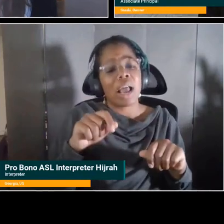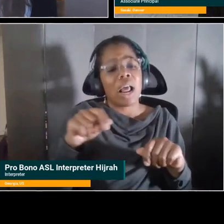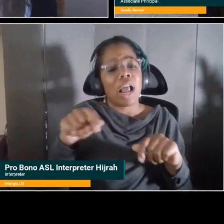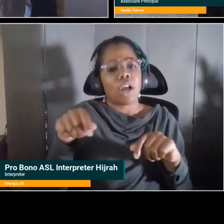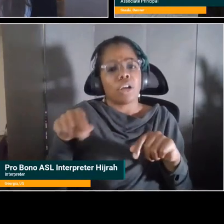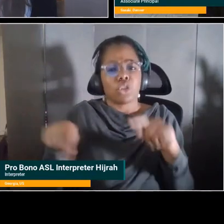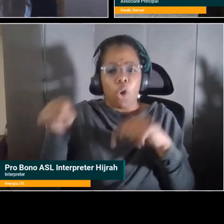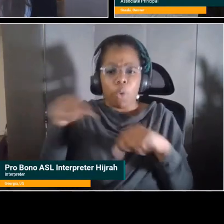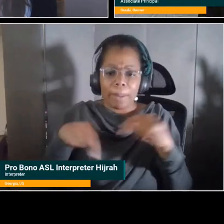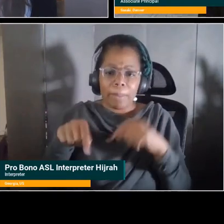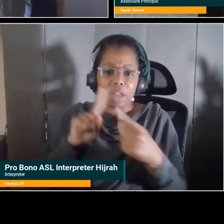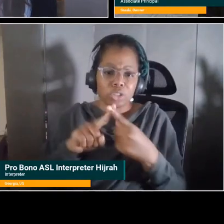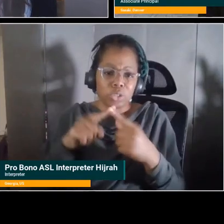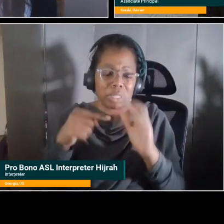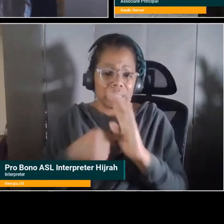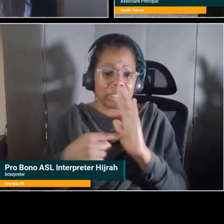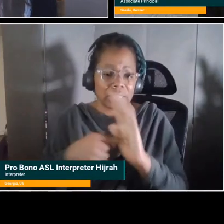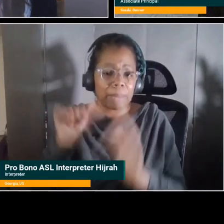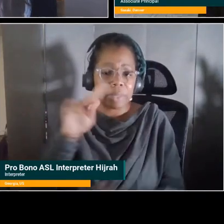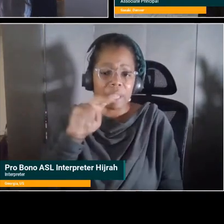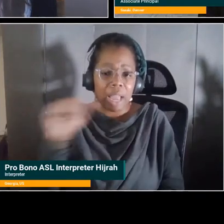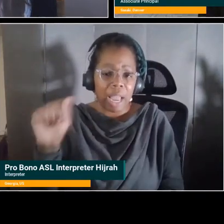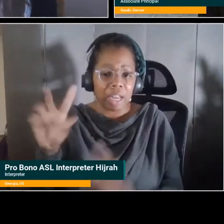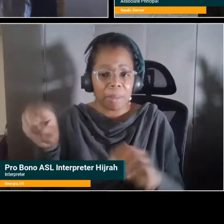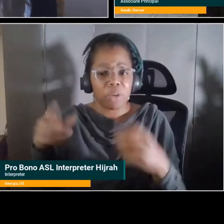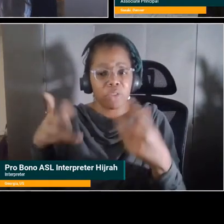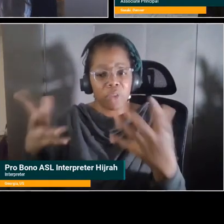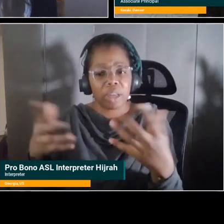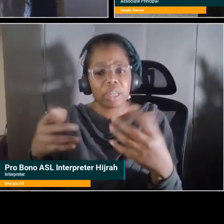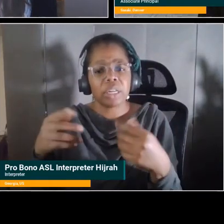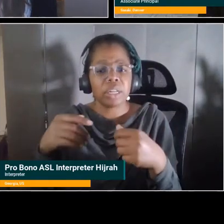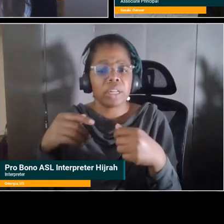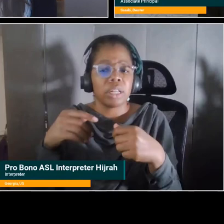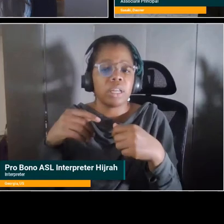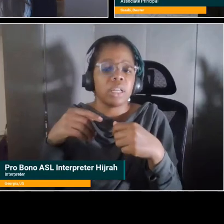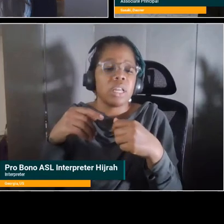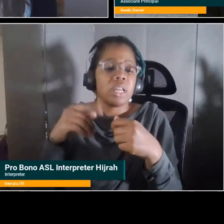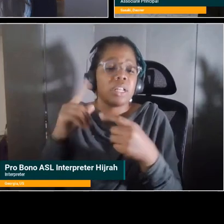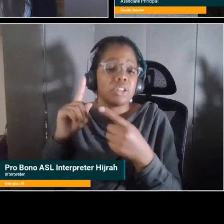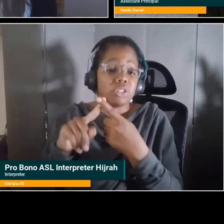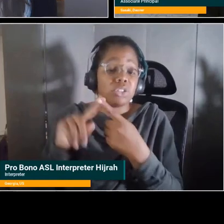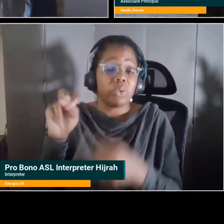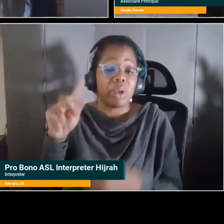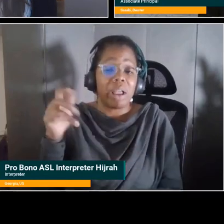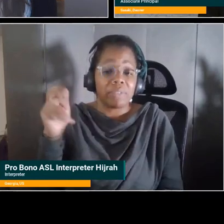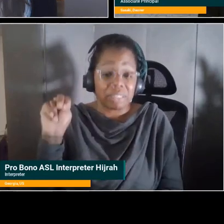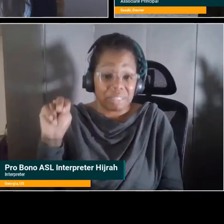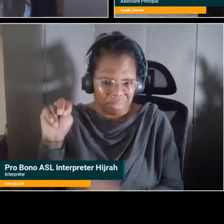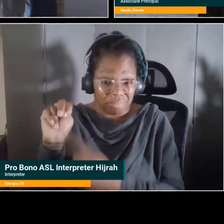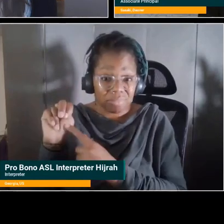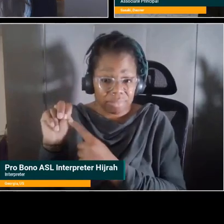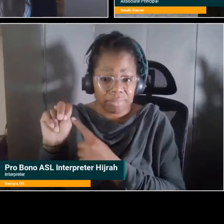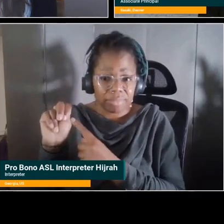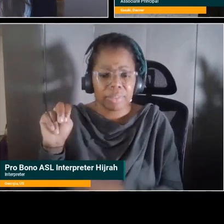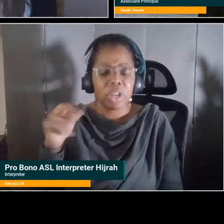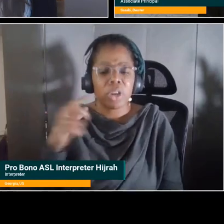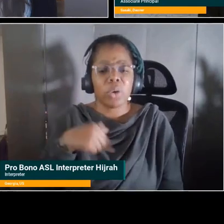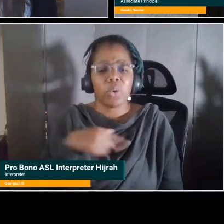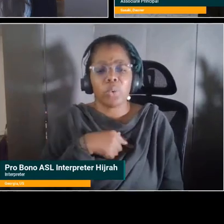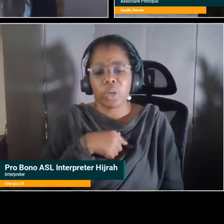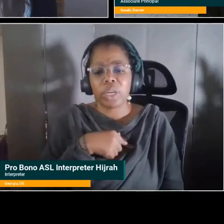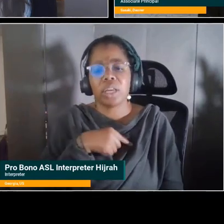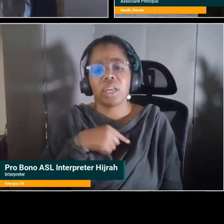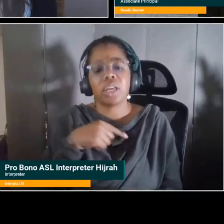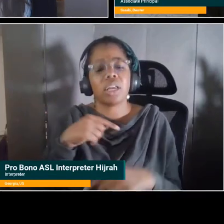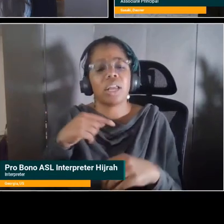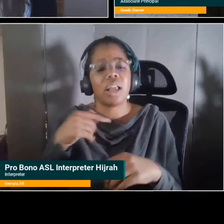the example that Anna provided earlier to the Wyoming Evanston, that we actually had